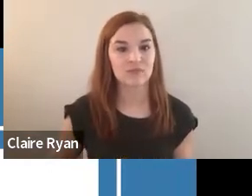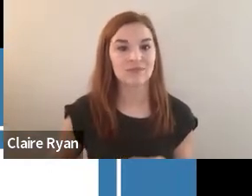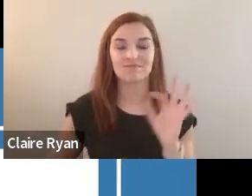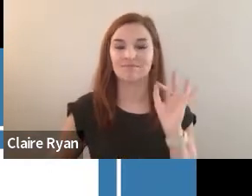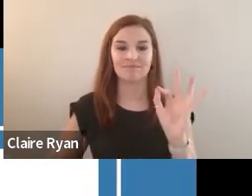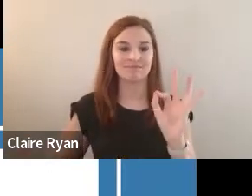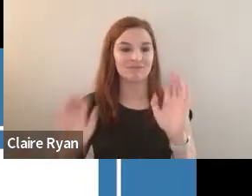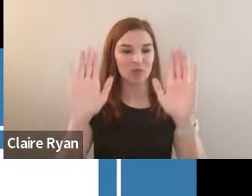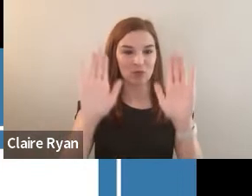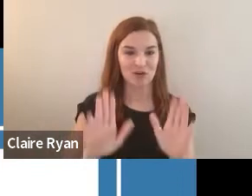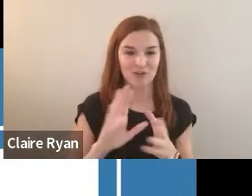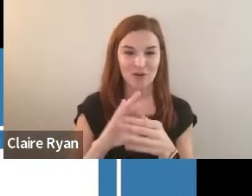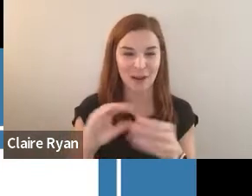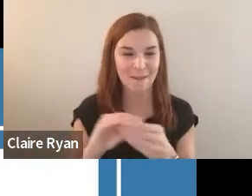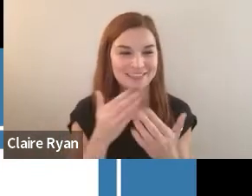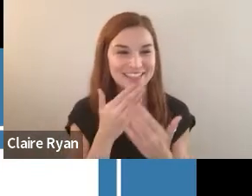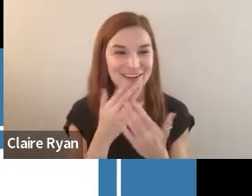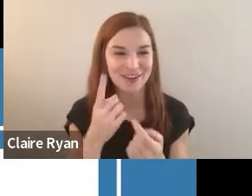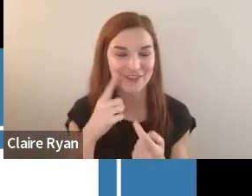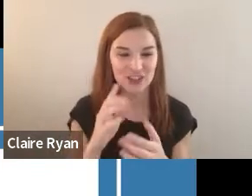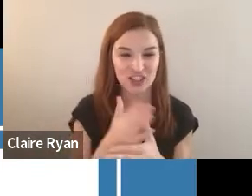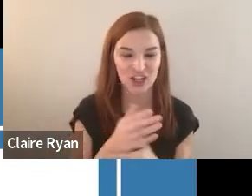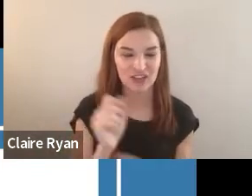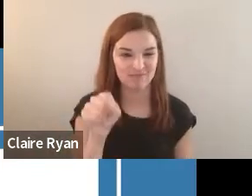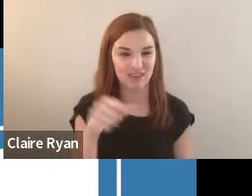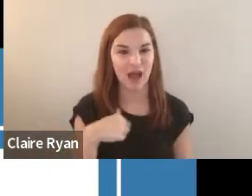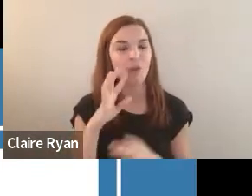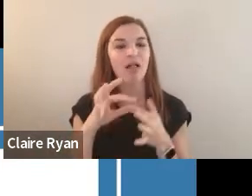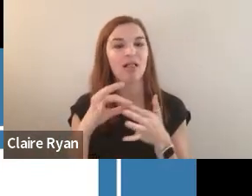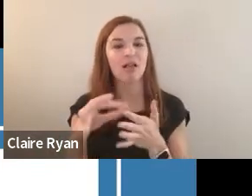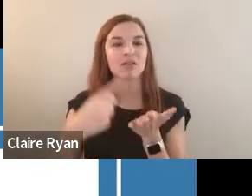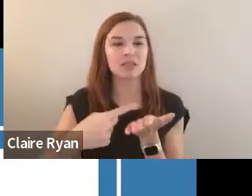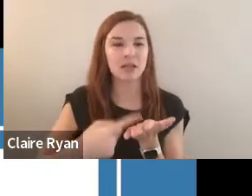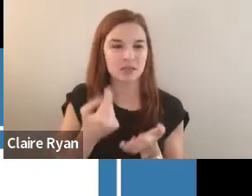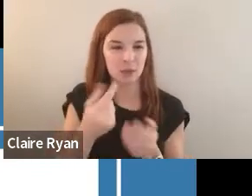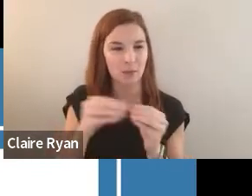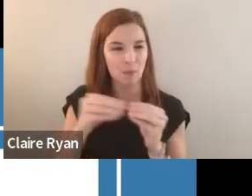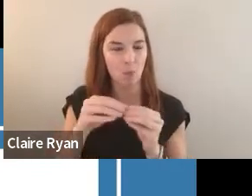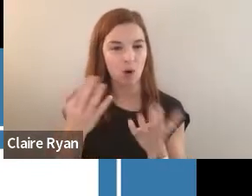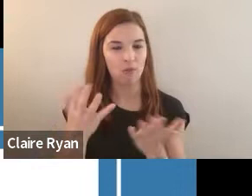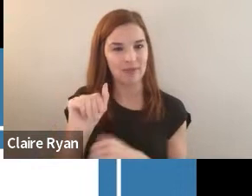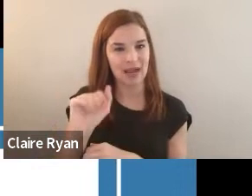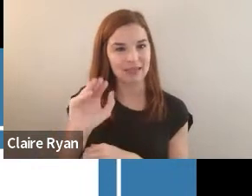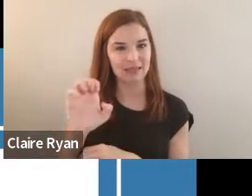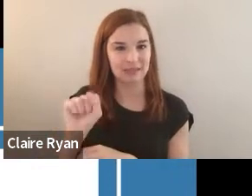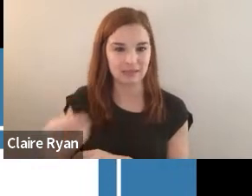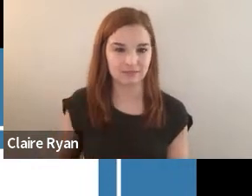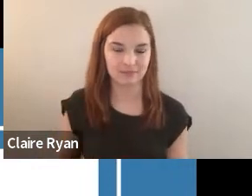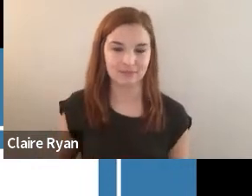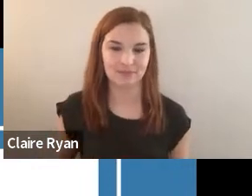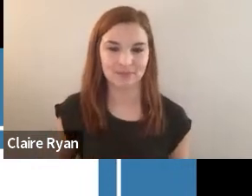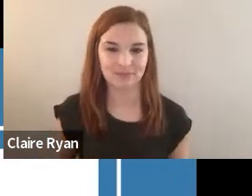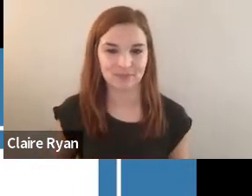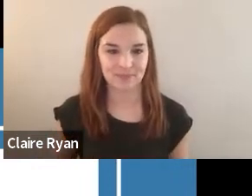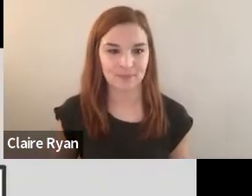being mentioned. I saw trauma, I saw divorce, I saw a variety of different things in the chat. So